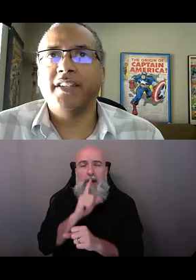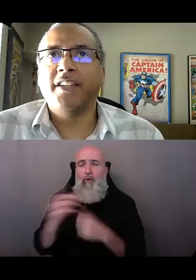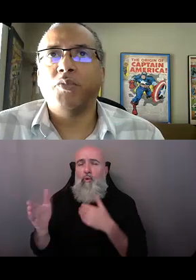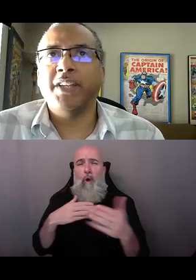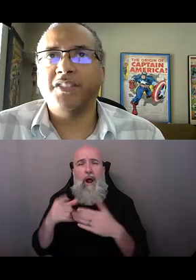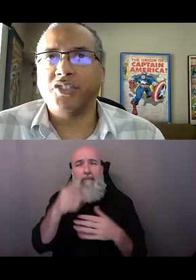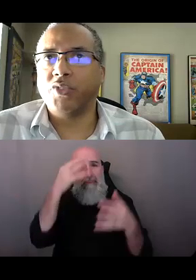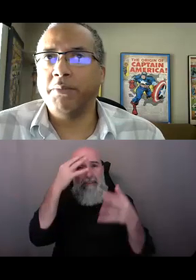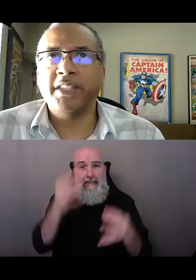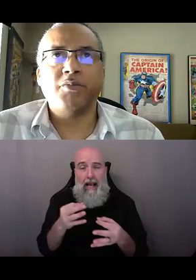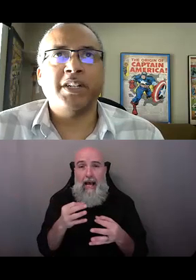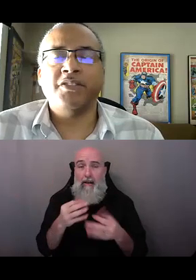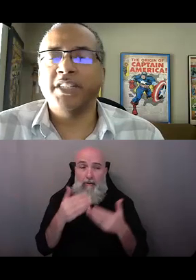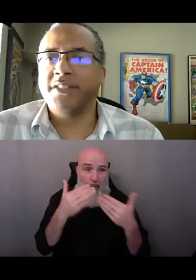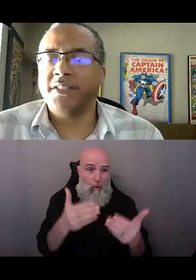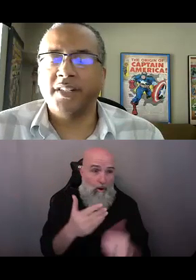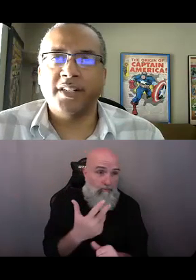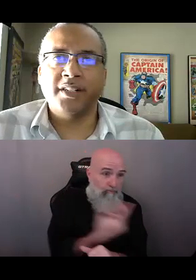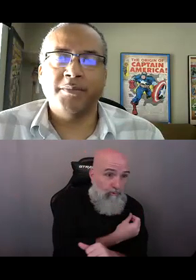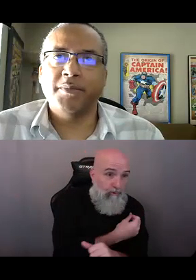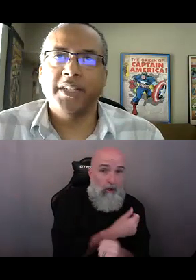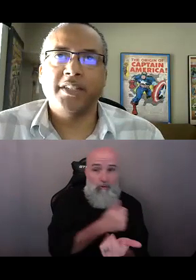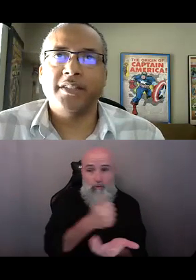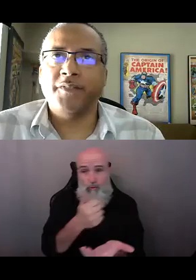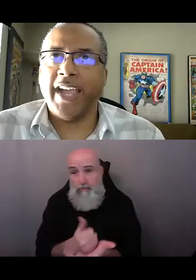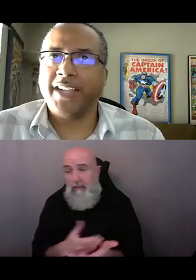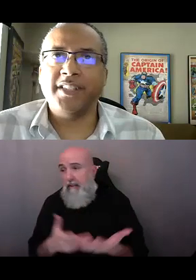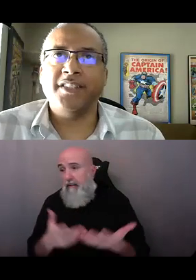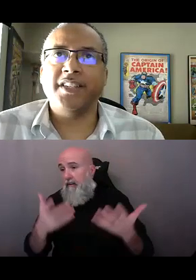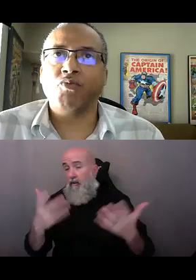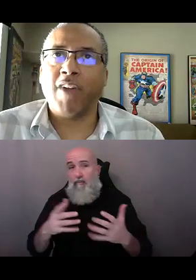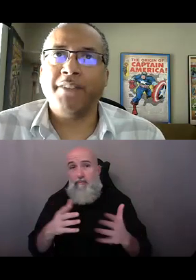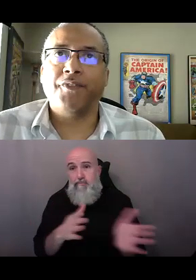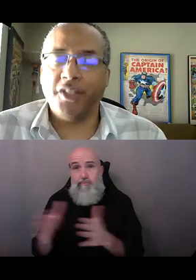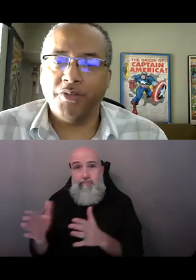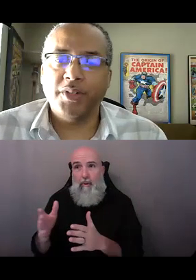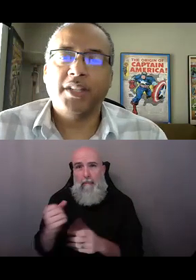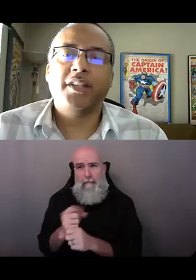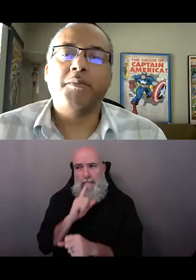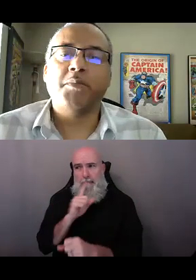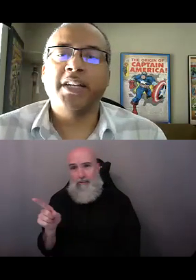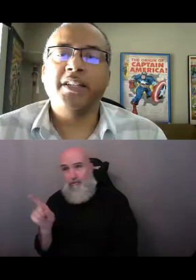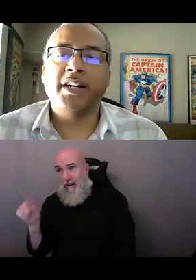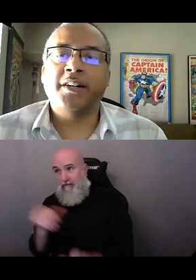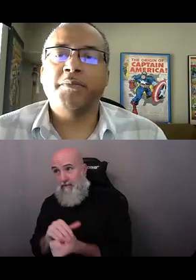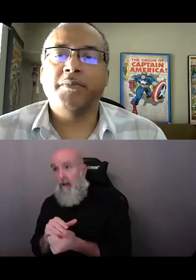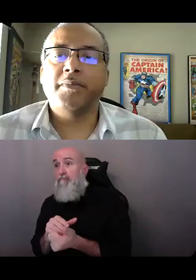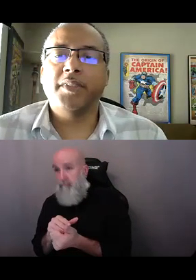take, whether it's a treatment, whether it's the vaccines, is right for you.